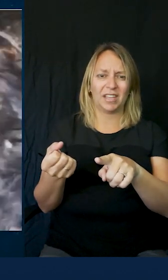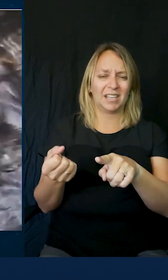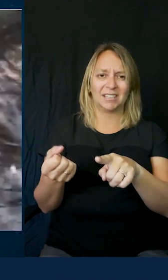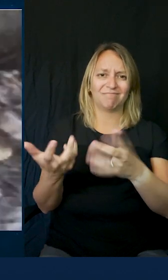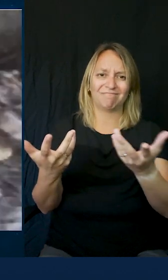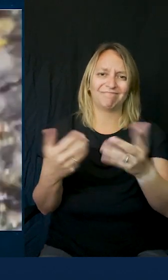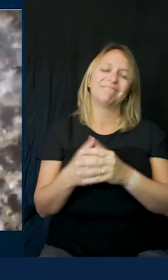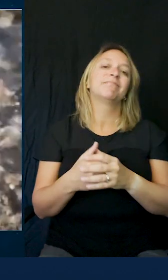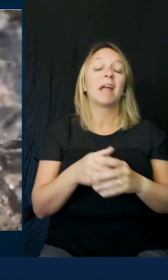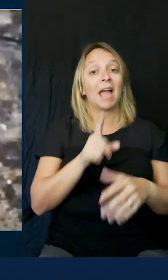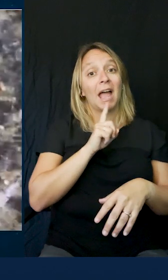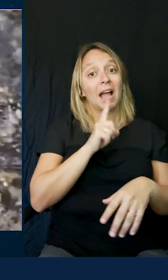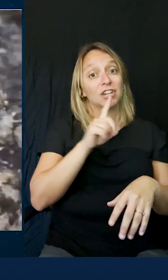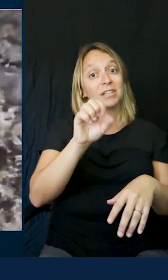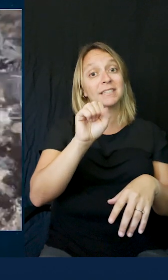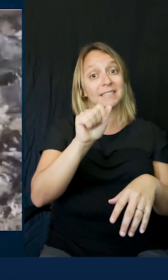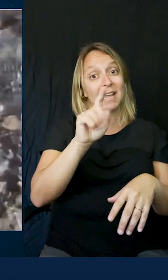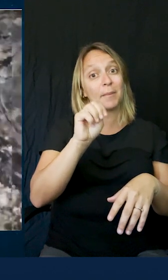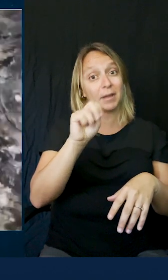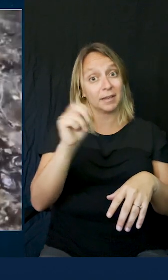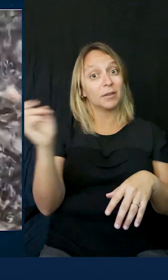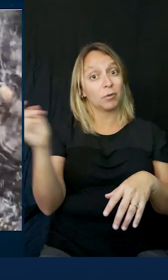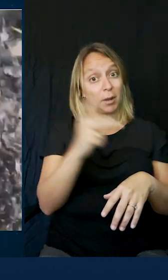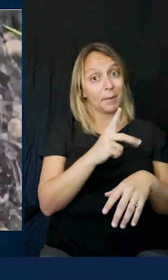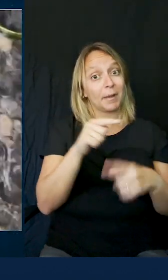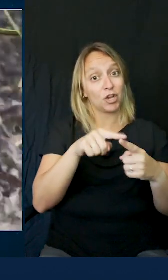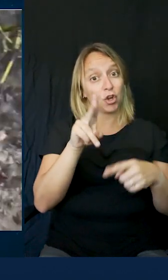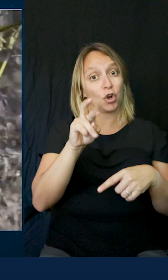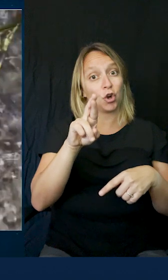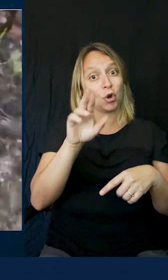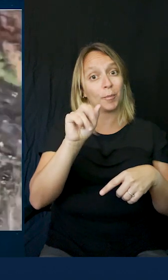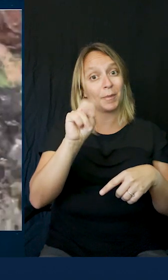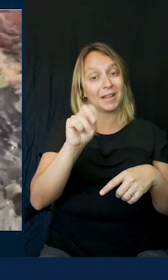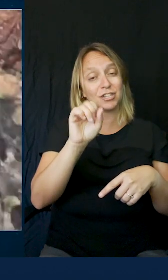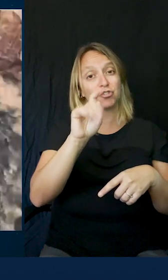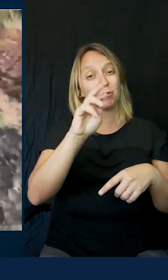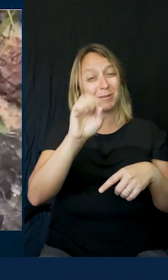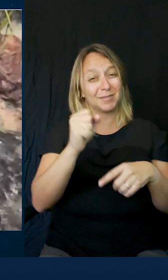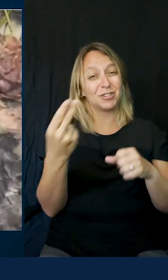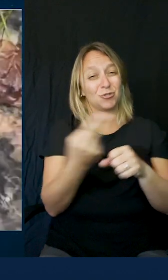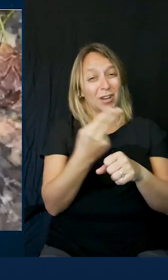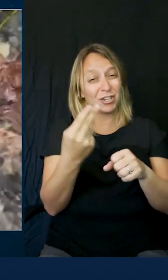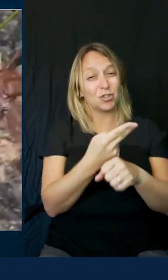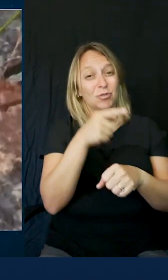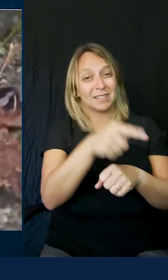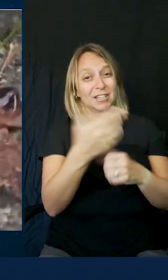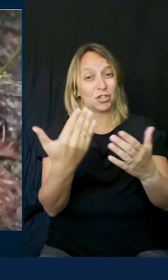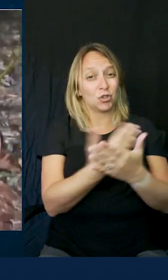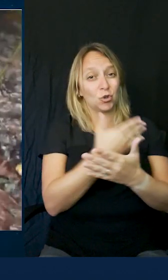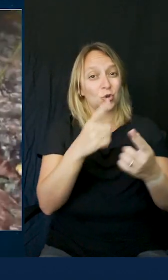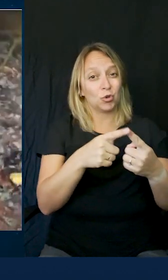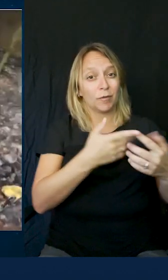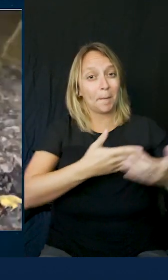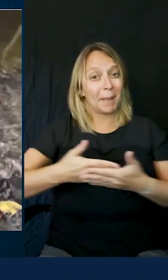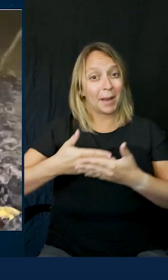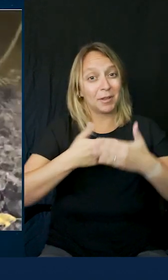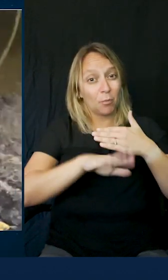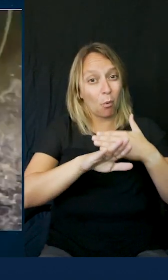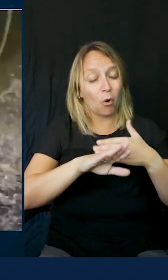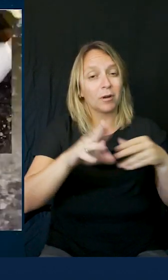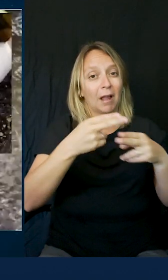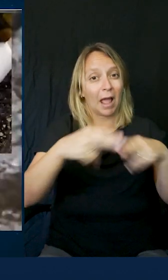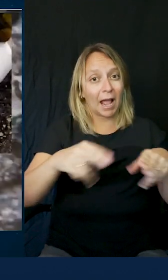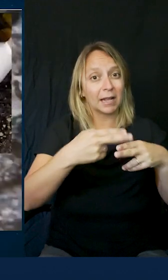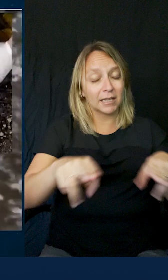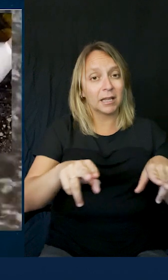fact, salmon were returning to these urban streams, trying to use this new habitat to spawn, but something was killing them before